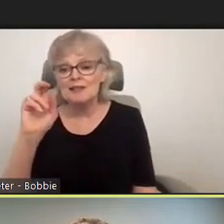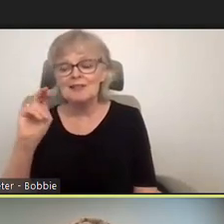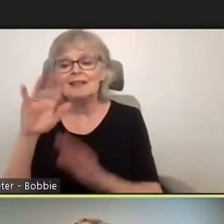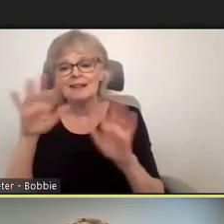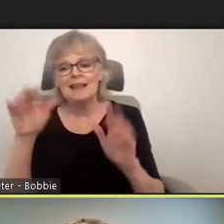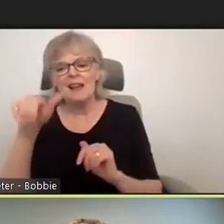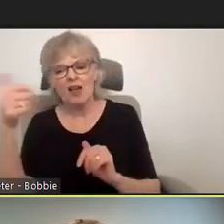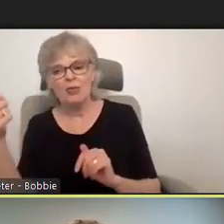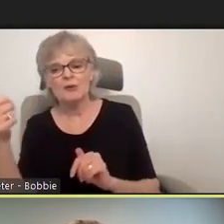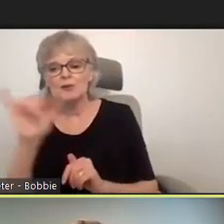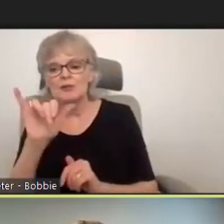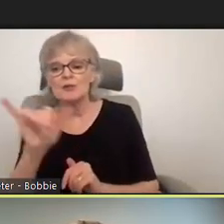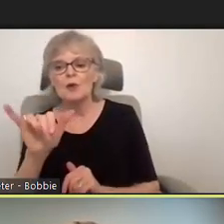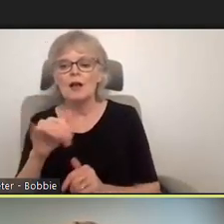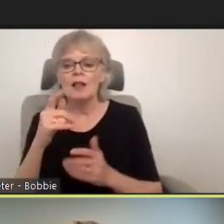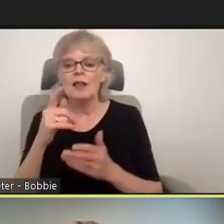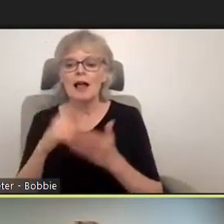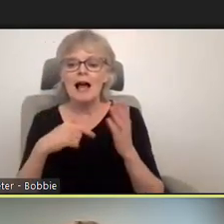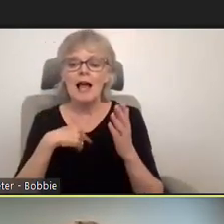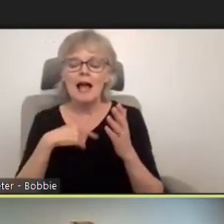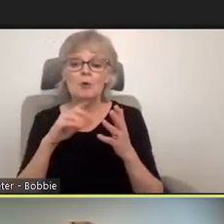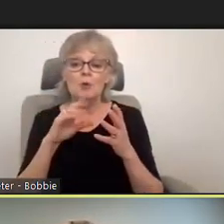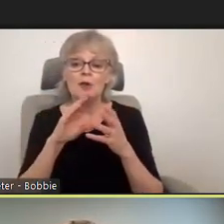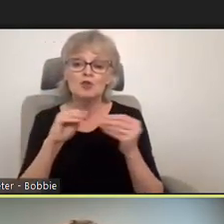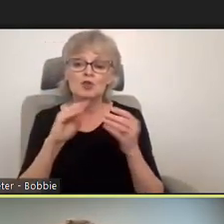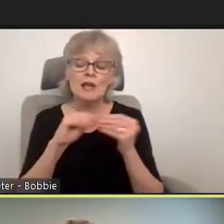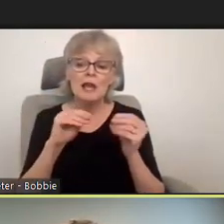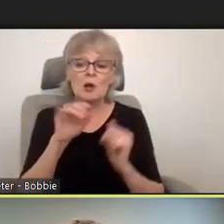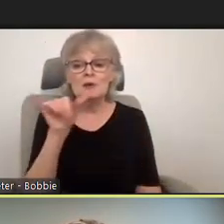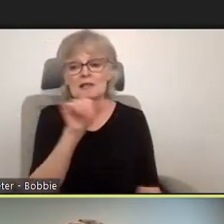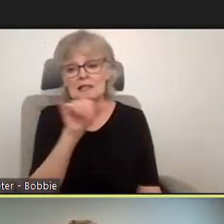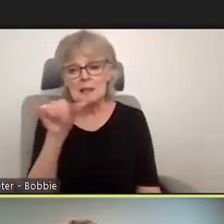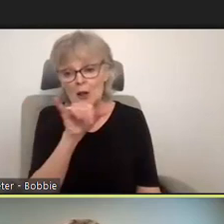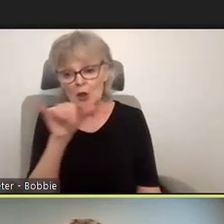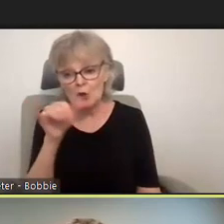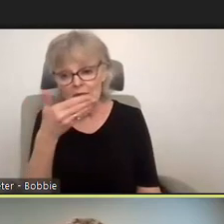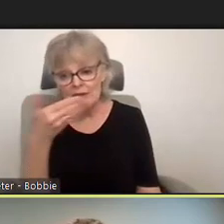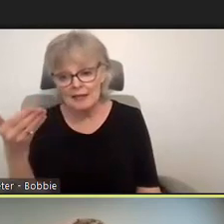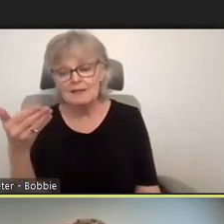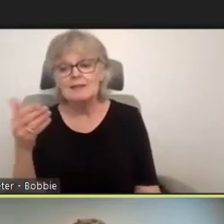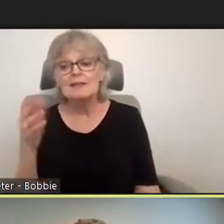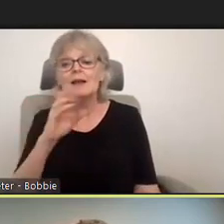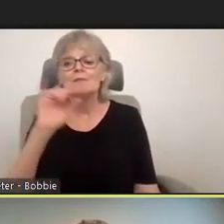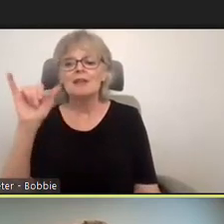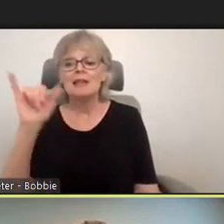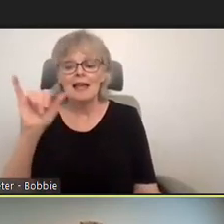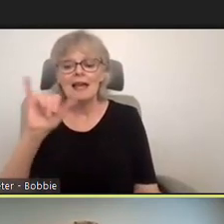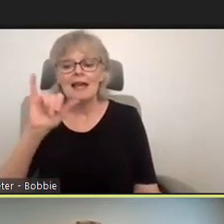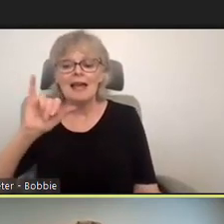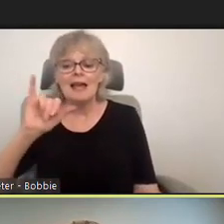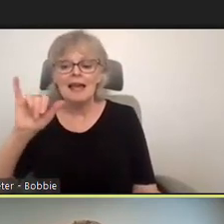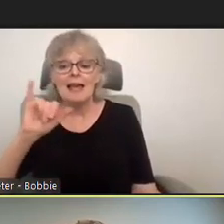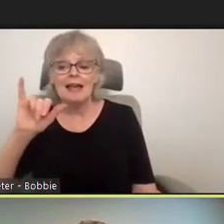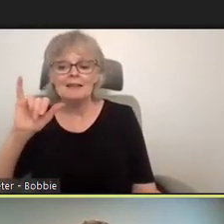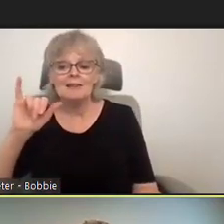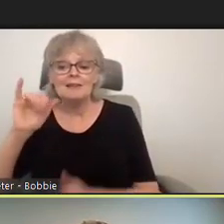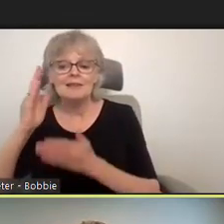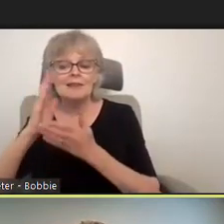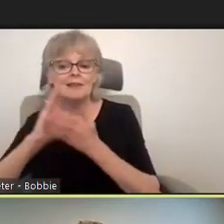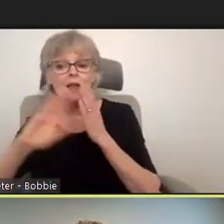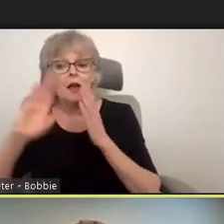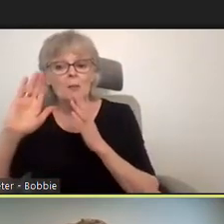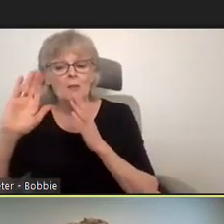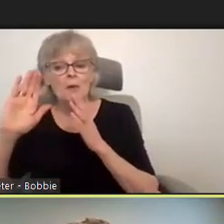going to share with you is either similar to or a segue from some of the perspectives they shared with you. Some of it might be a little unique to